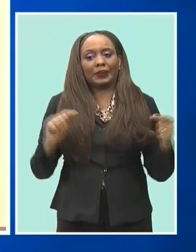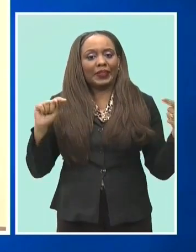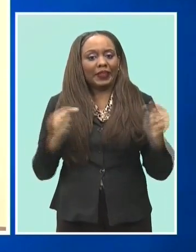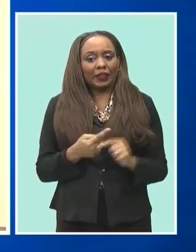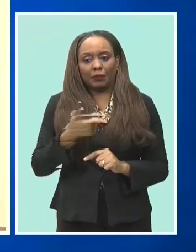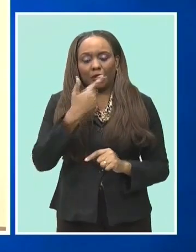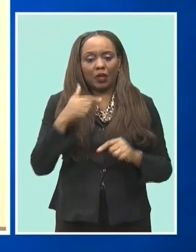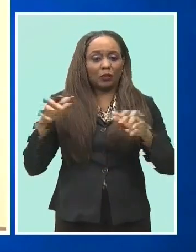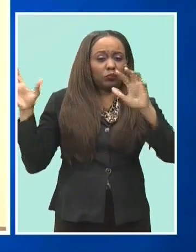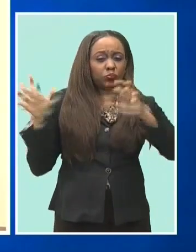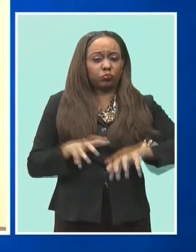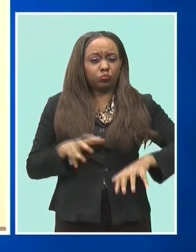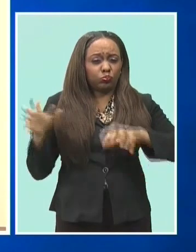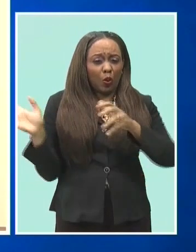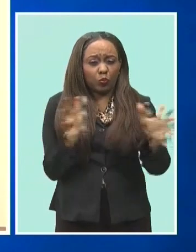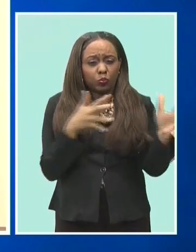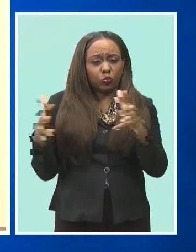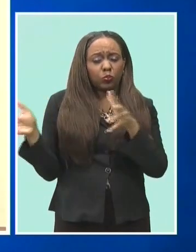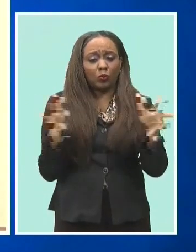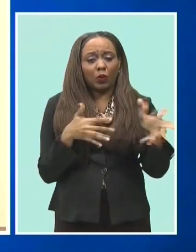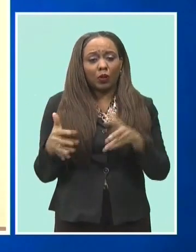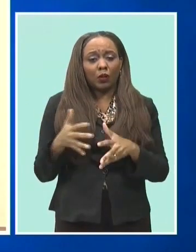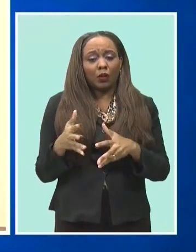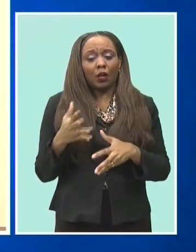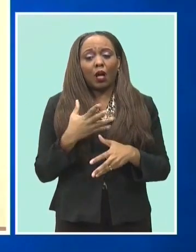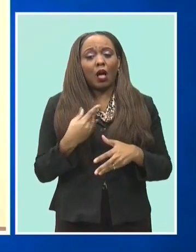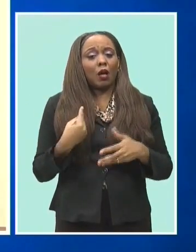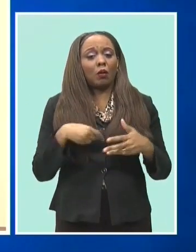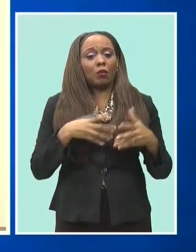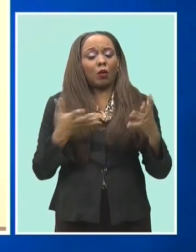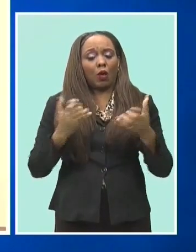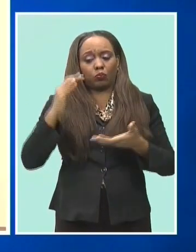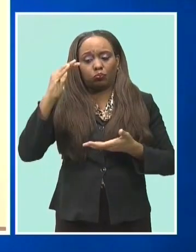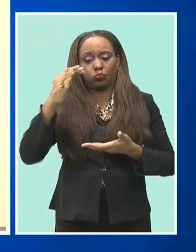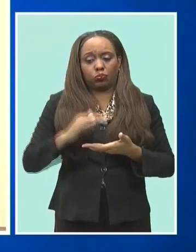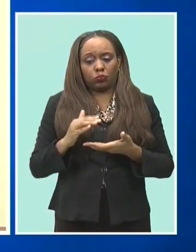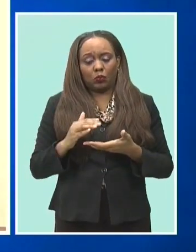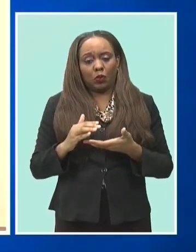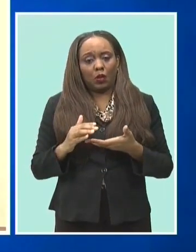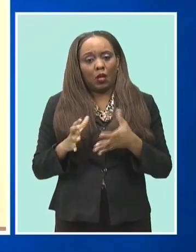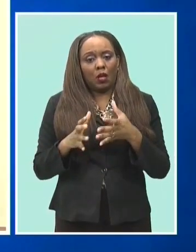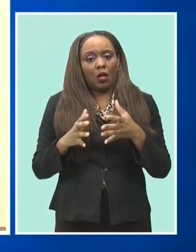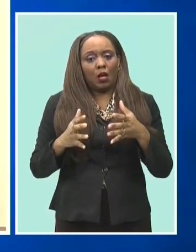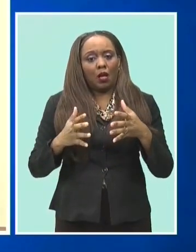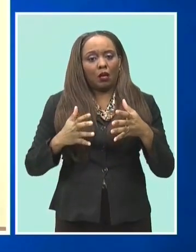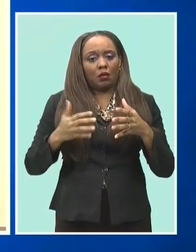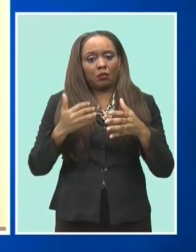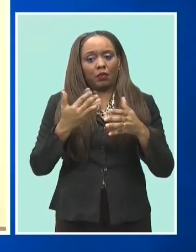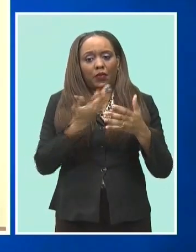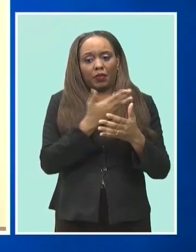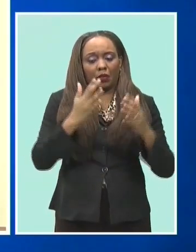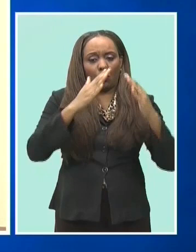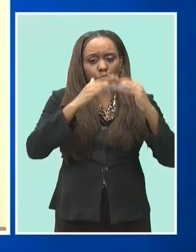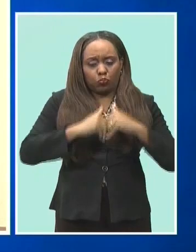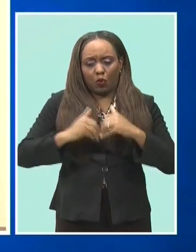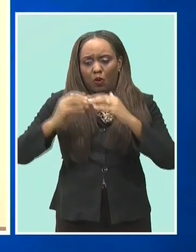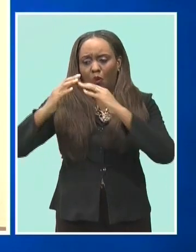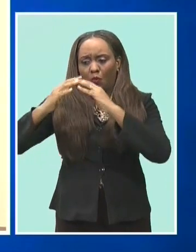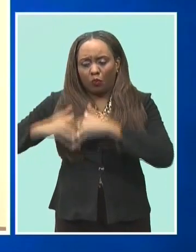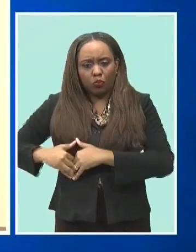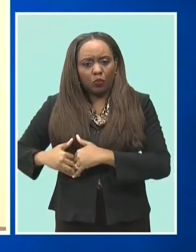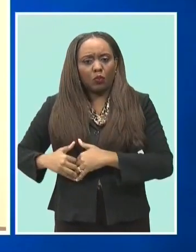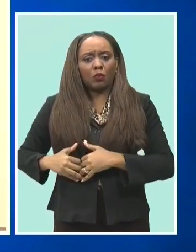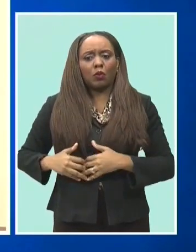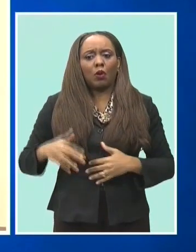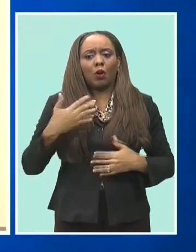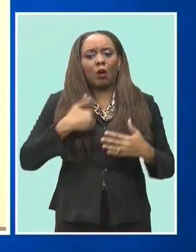storms, and we definitely want to reduce the losses and damages as a result of these storms. That's why we're saying that people should be resilient.